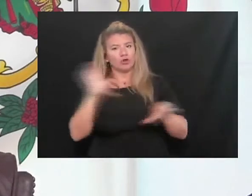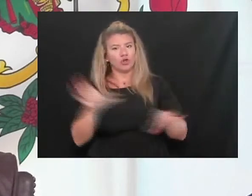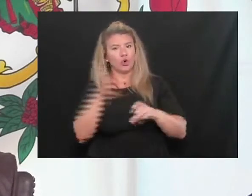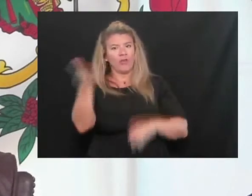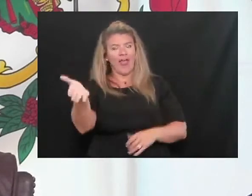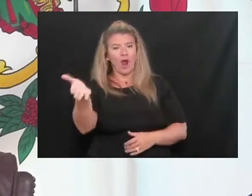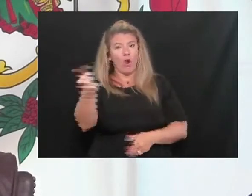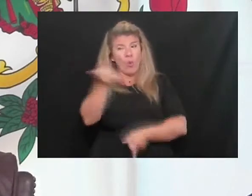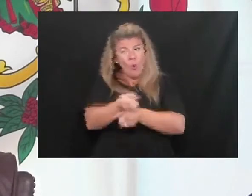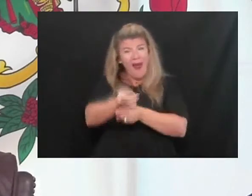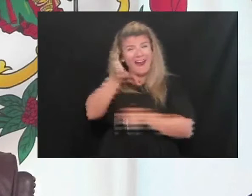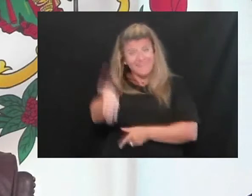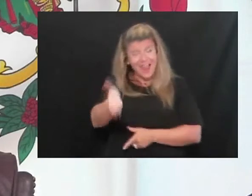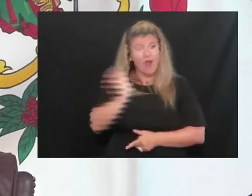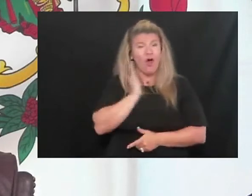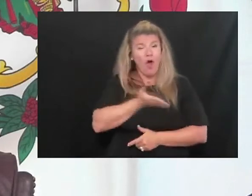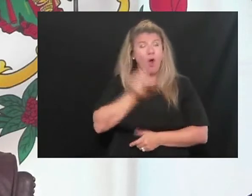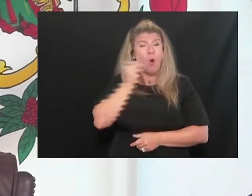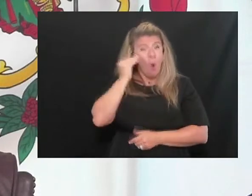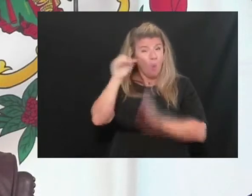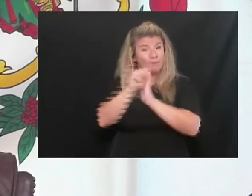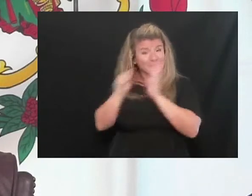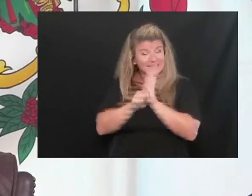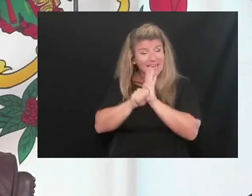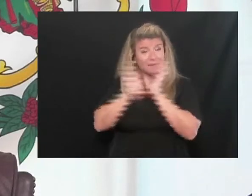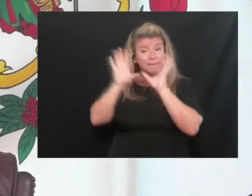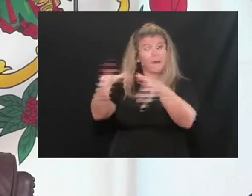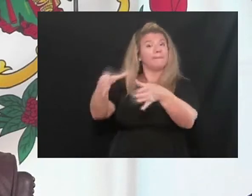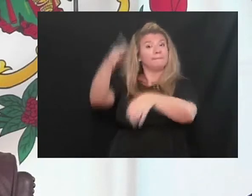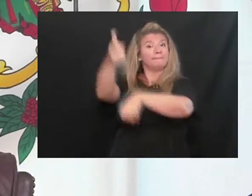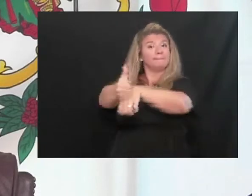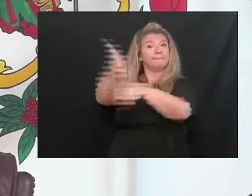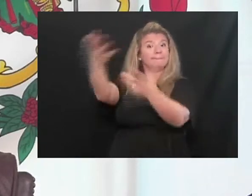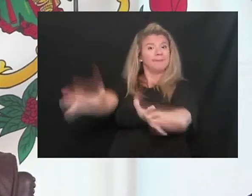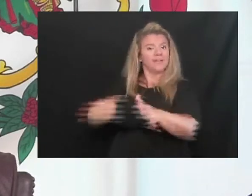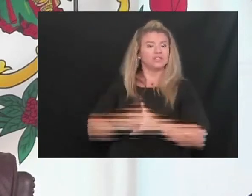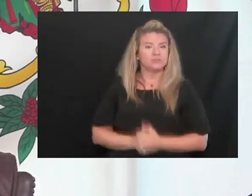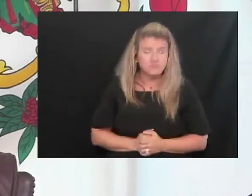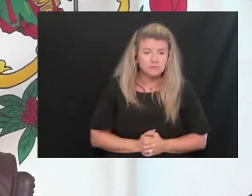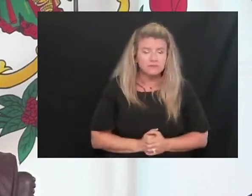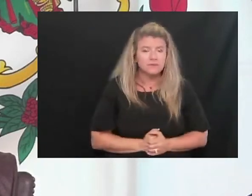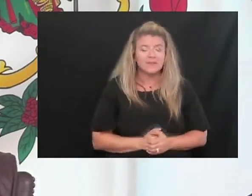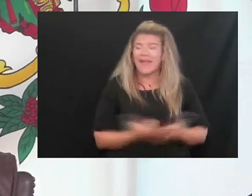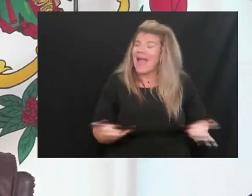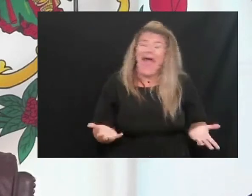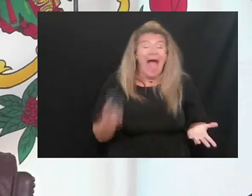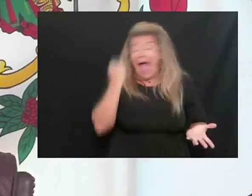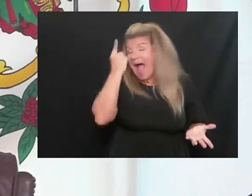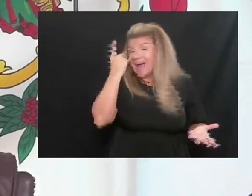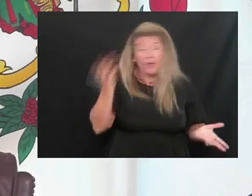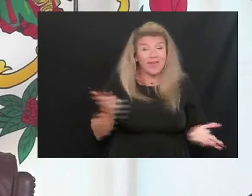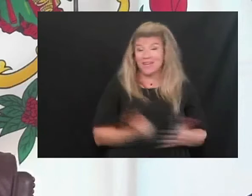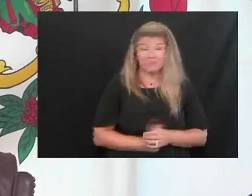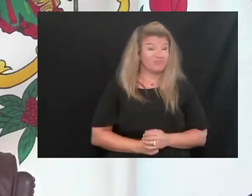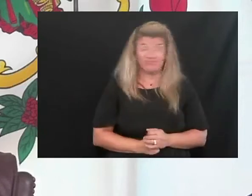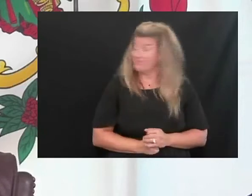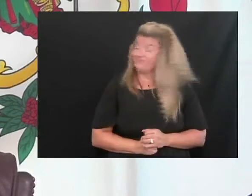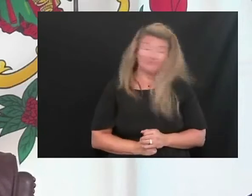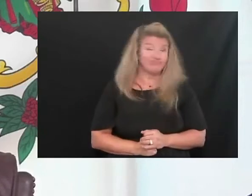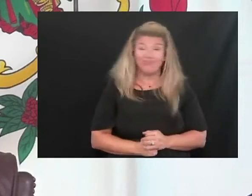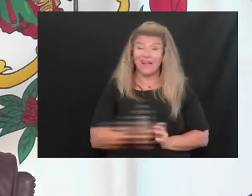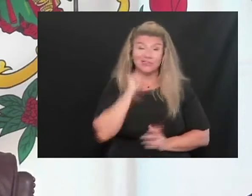right there in our home state, and they can just, you know, I don't get it. I just don't get it. You